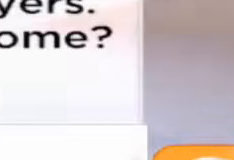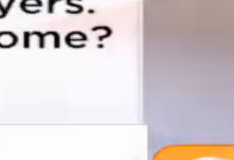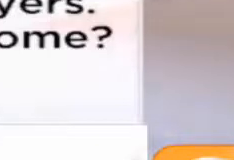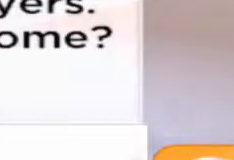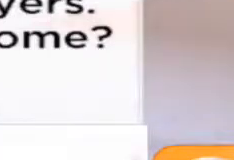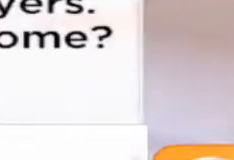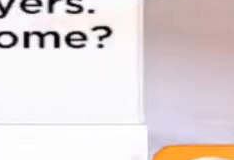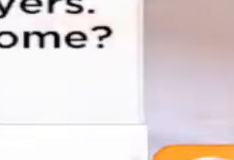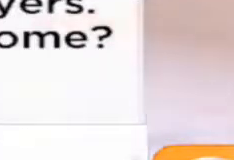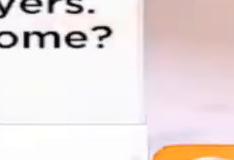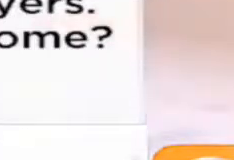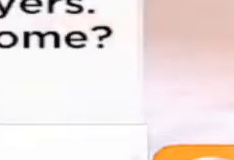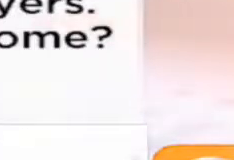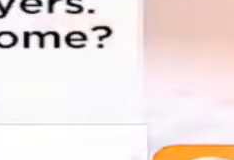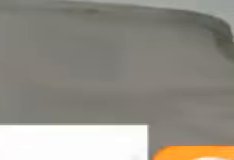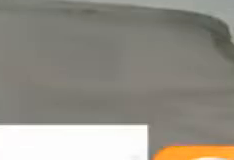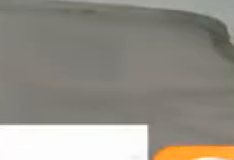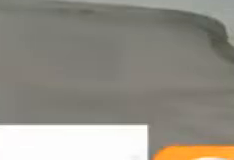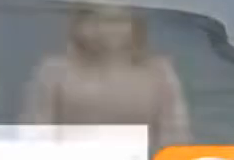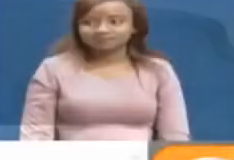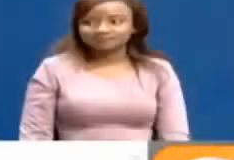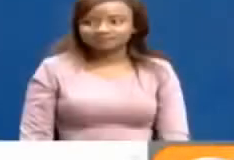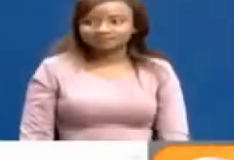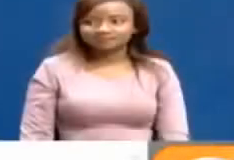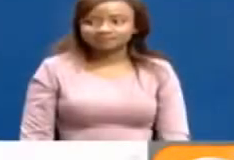pay when there is no income?